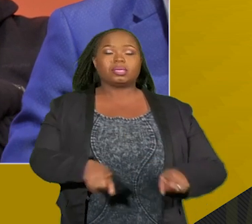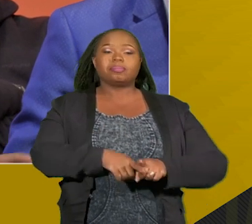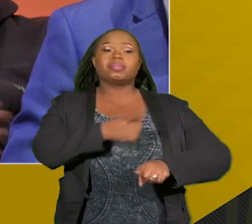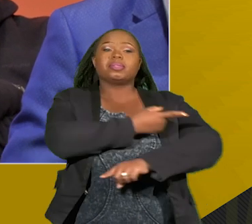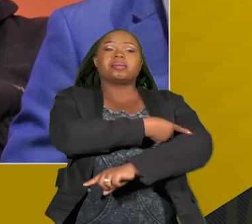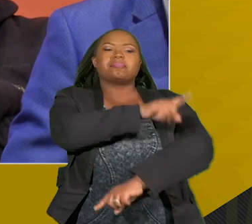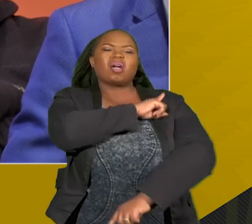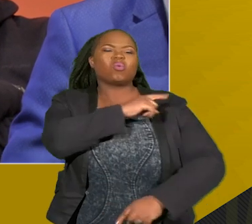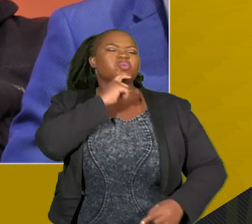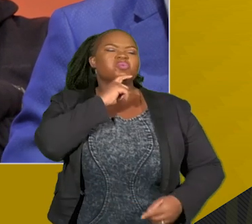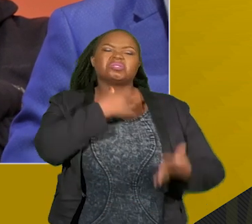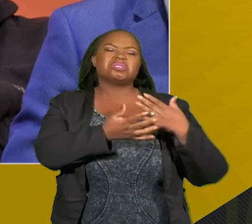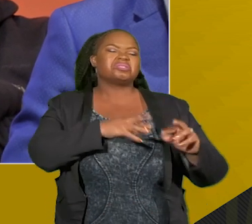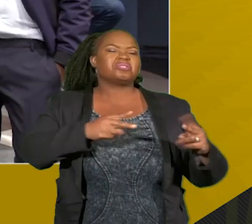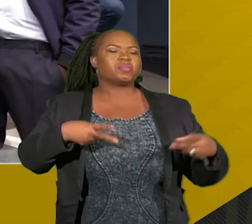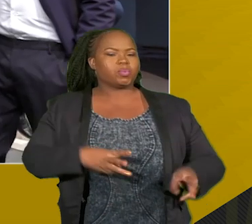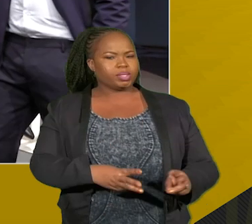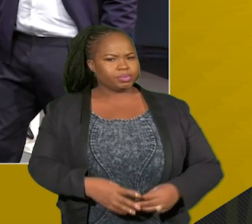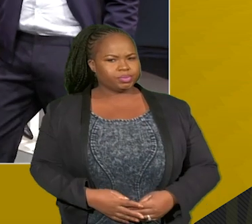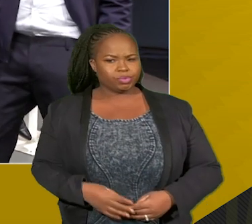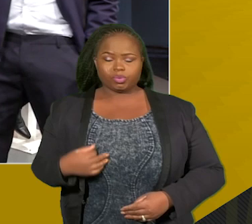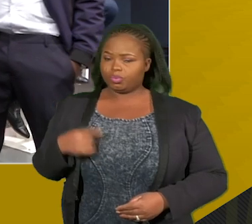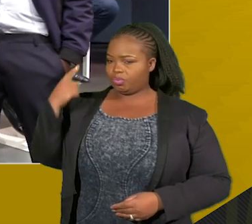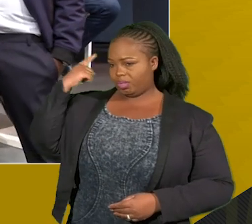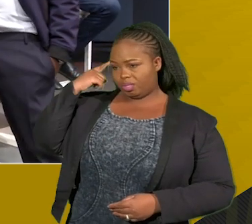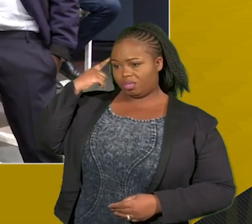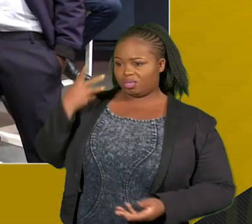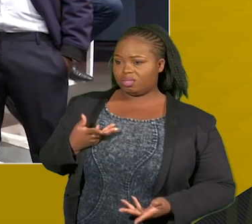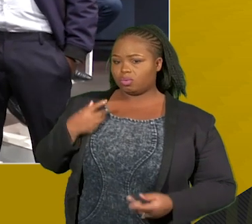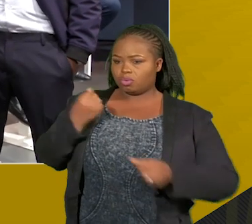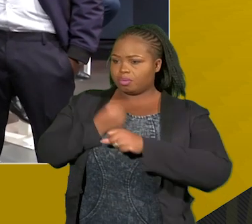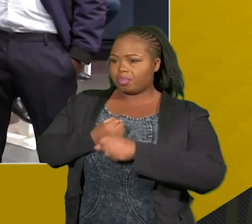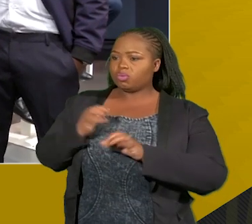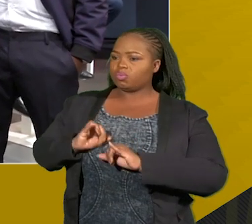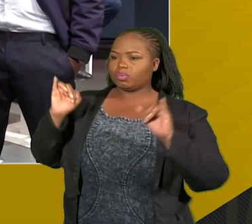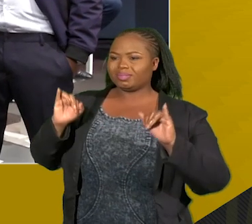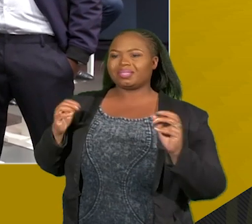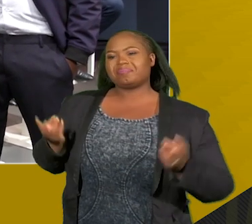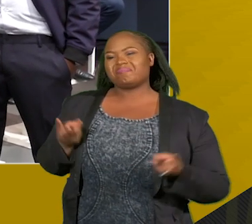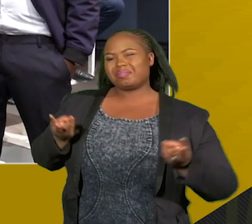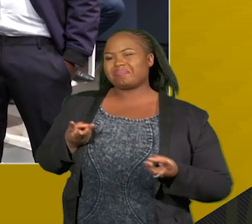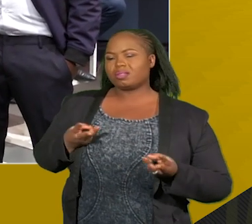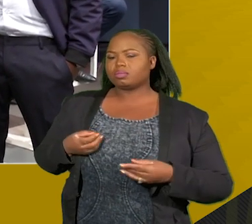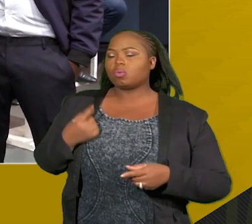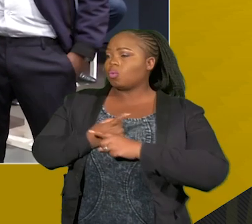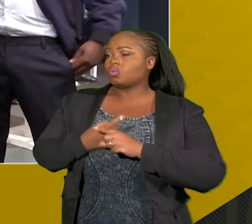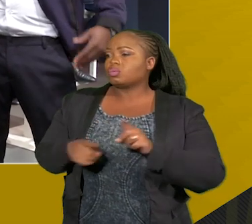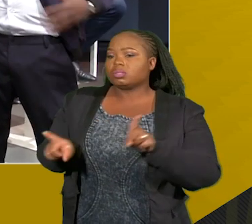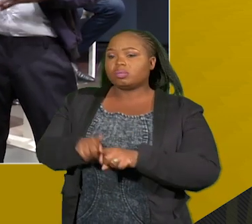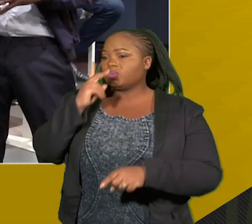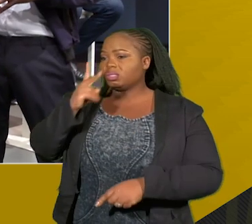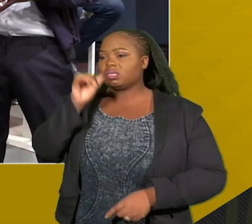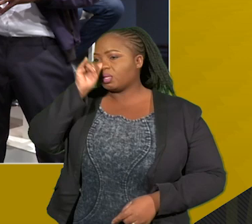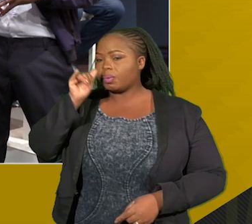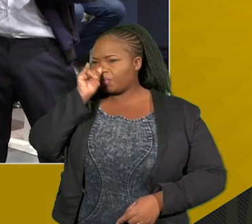power you can use it anywhere. So do you think that actually we are contributing to as men is a crime as is bona wepa